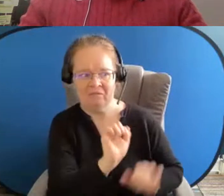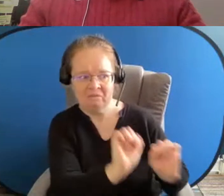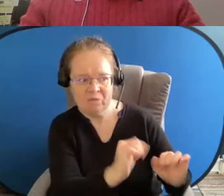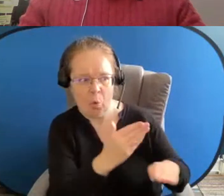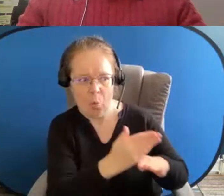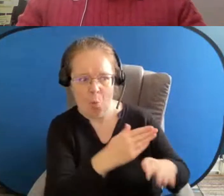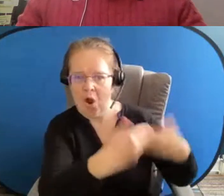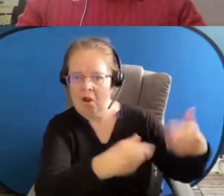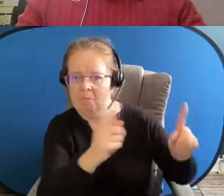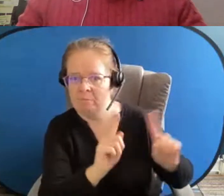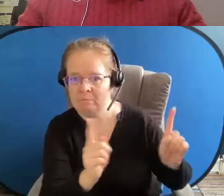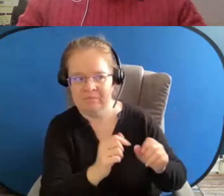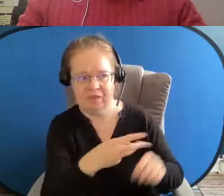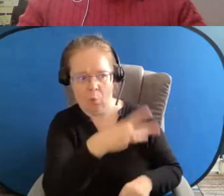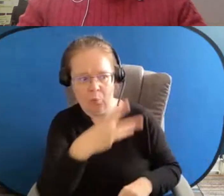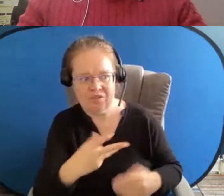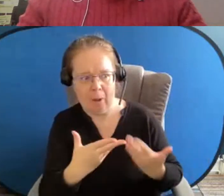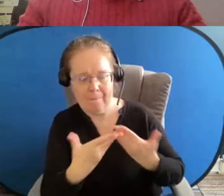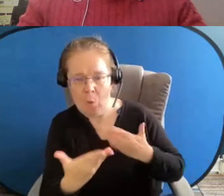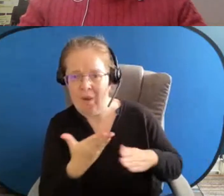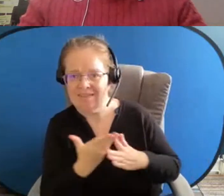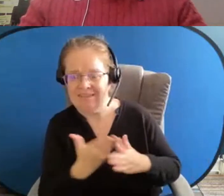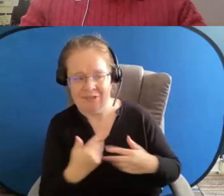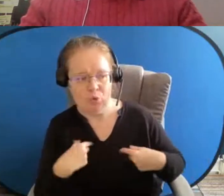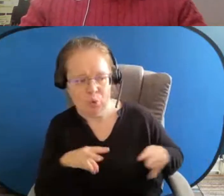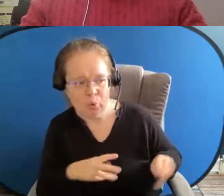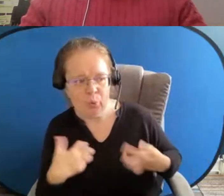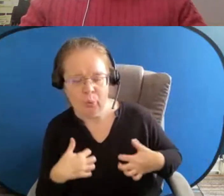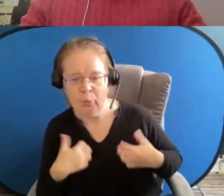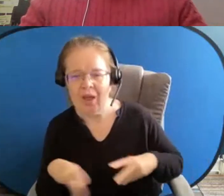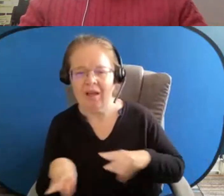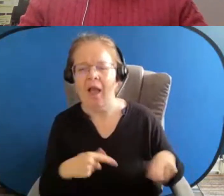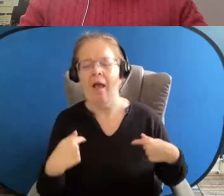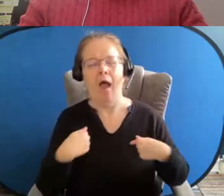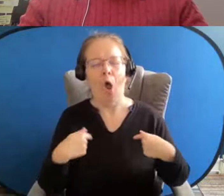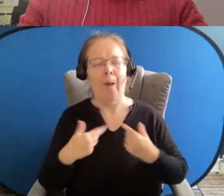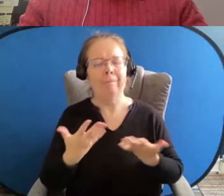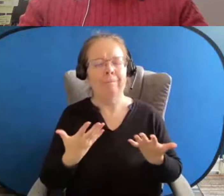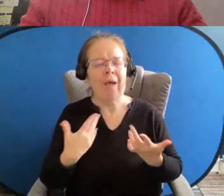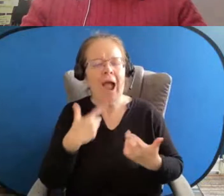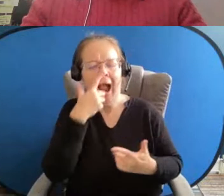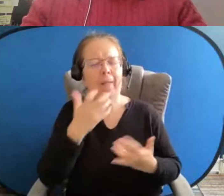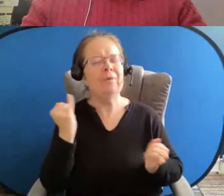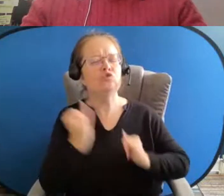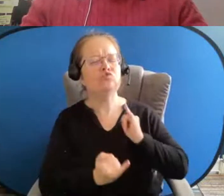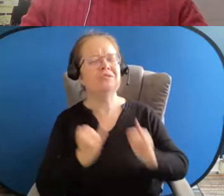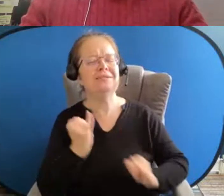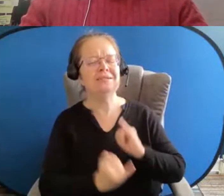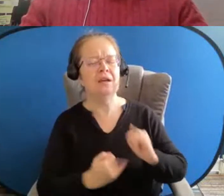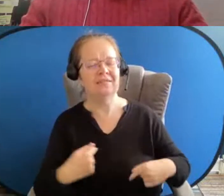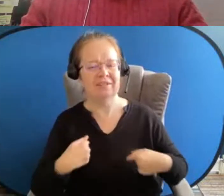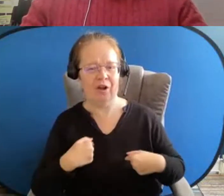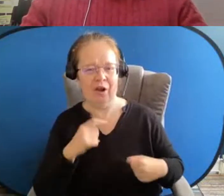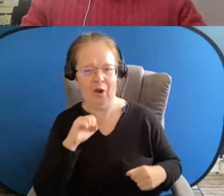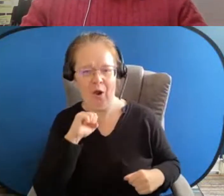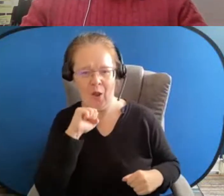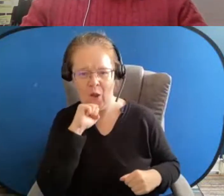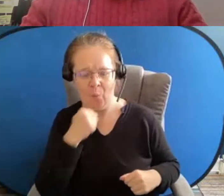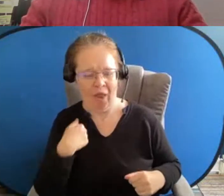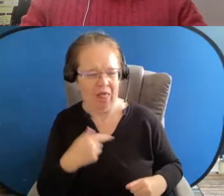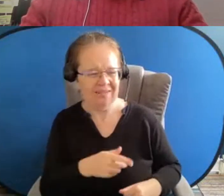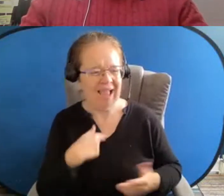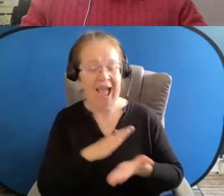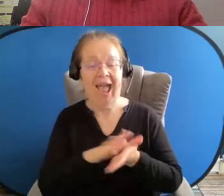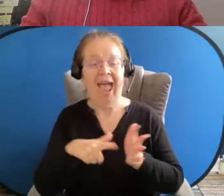work being done to make Windows more accessible. I guess I'm quite a critical voice as well, so anytime I do meet Hector, I always